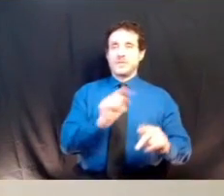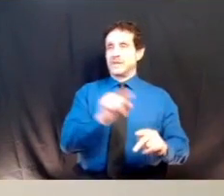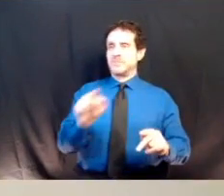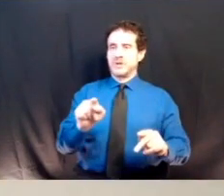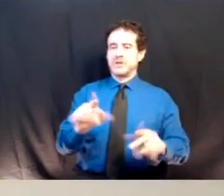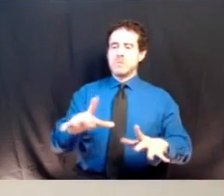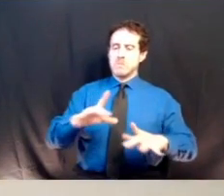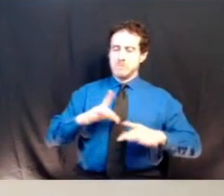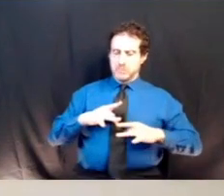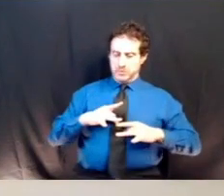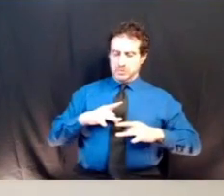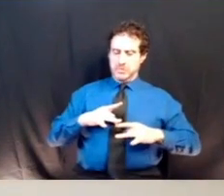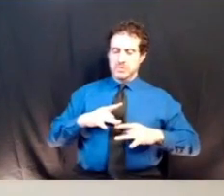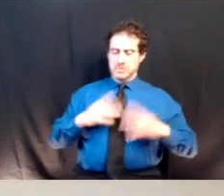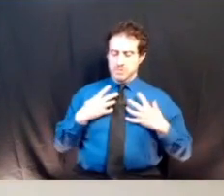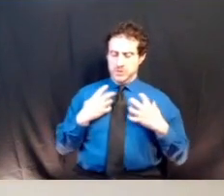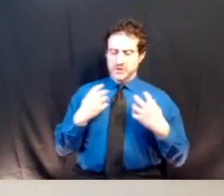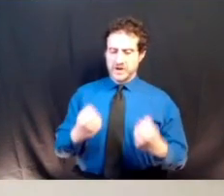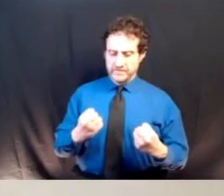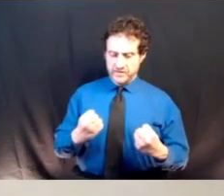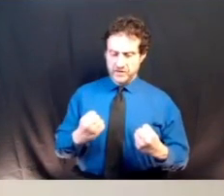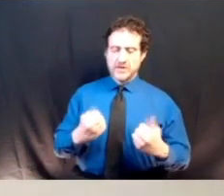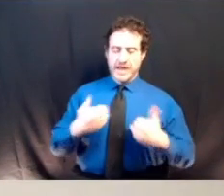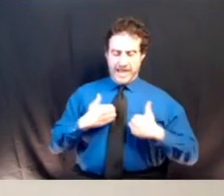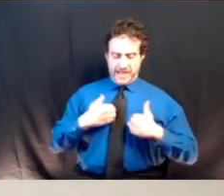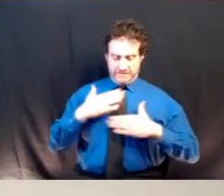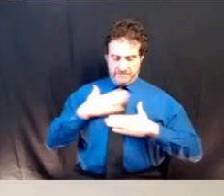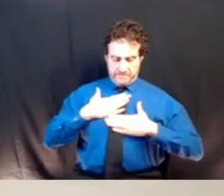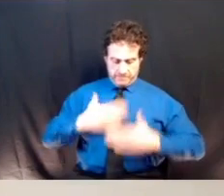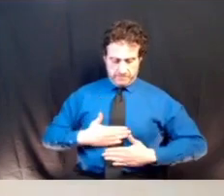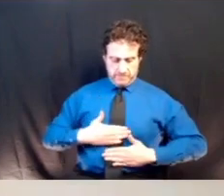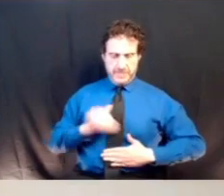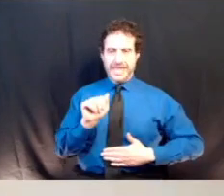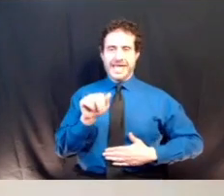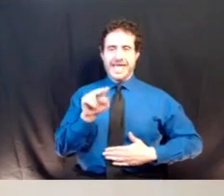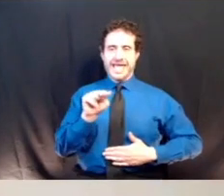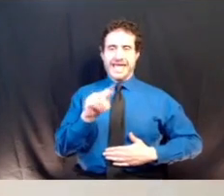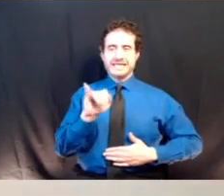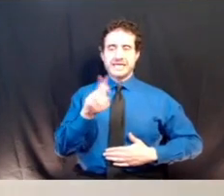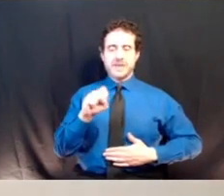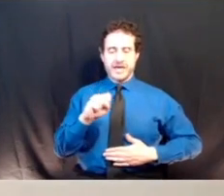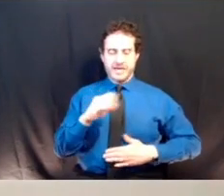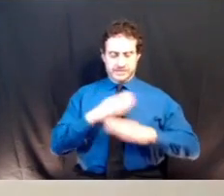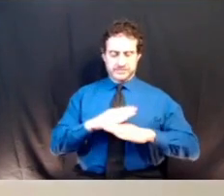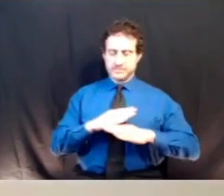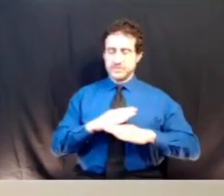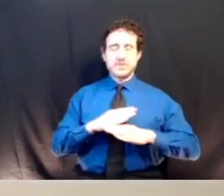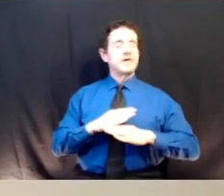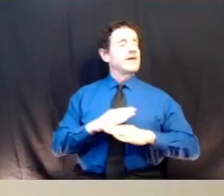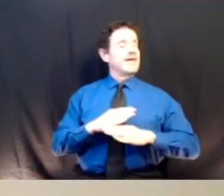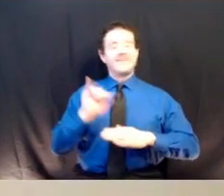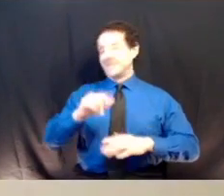slow the progression down, and that means slowing the deaths. I can't do anything